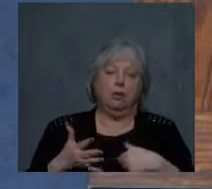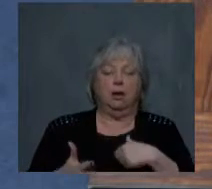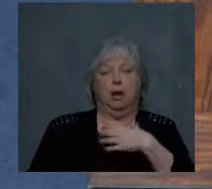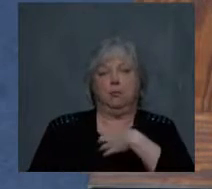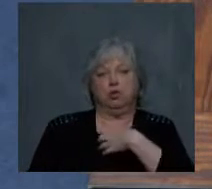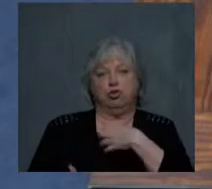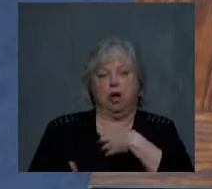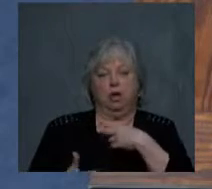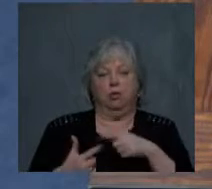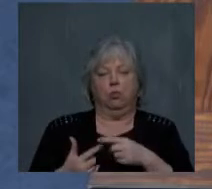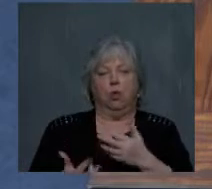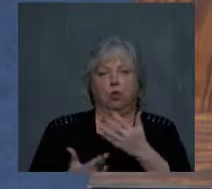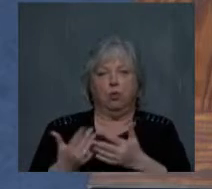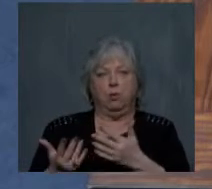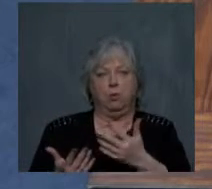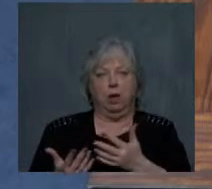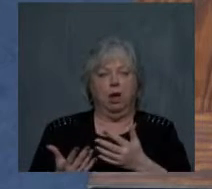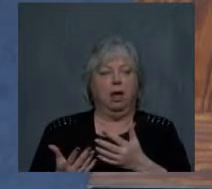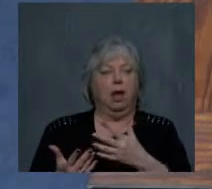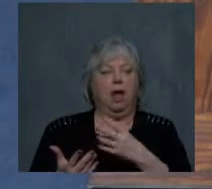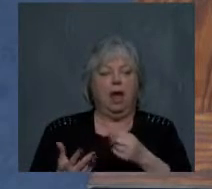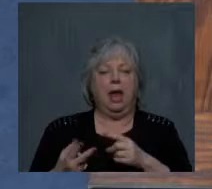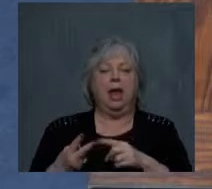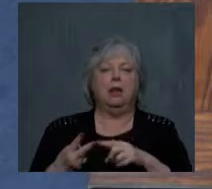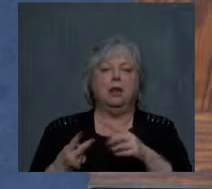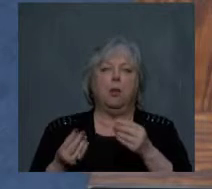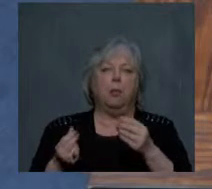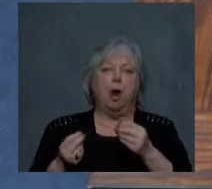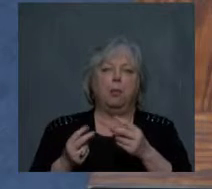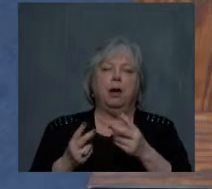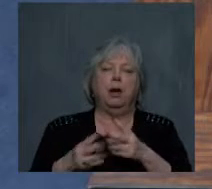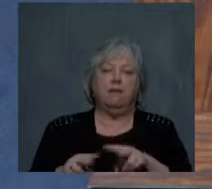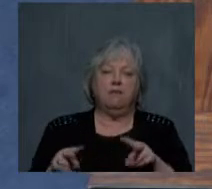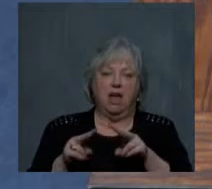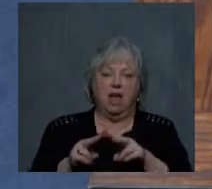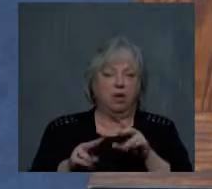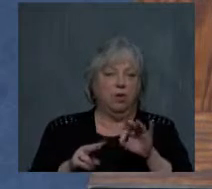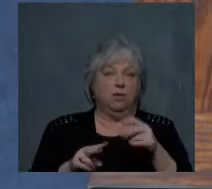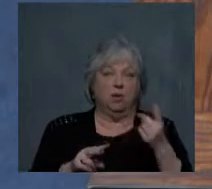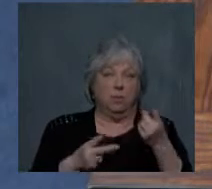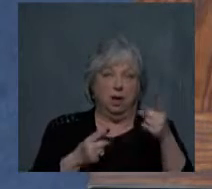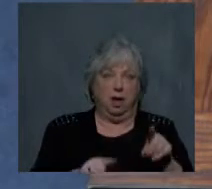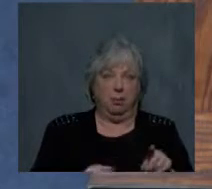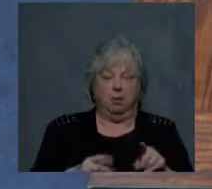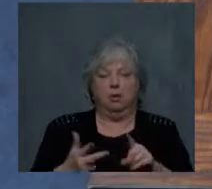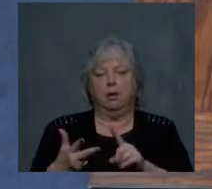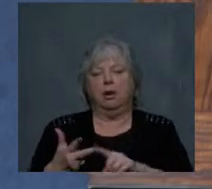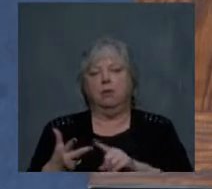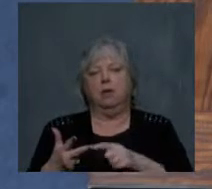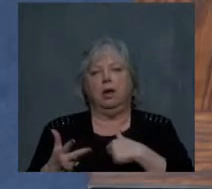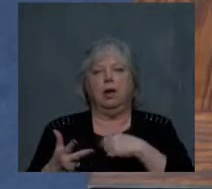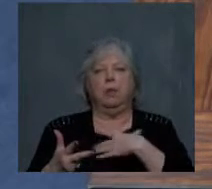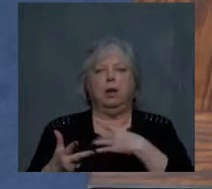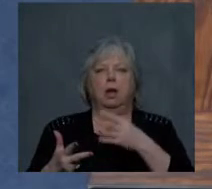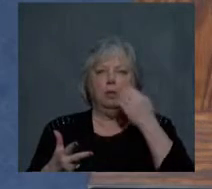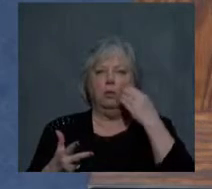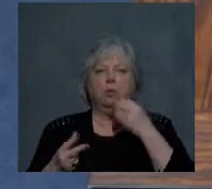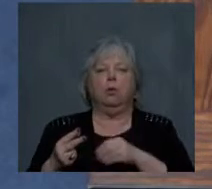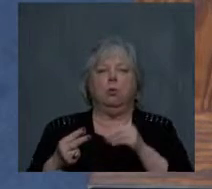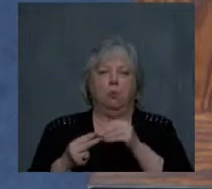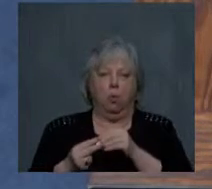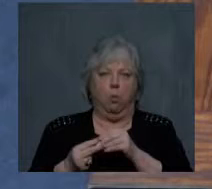object to it, and I object because of the property value if it does anything, and I would like to know more about